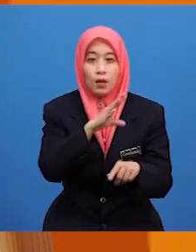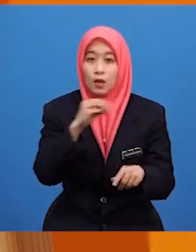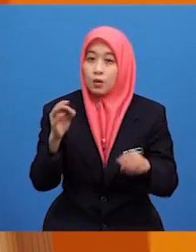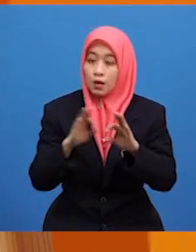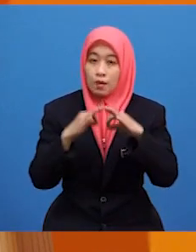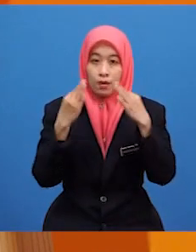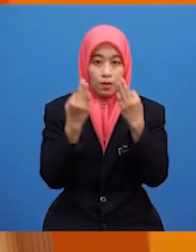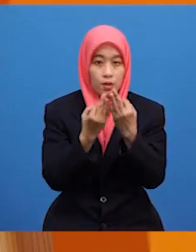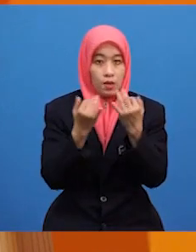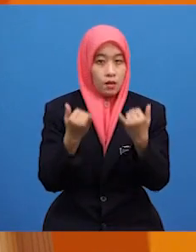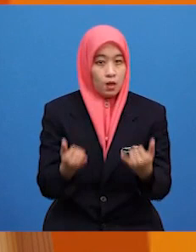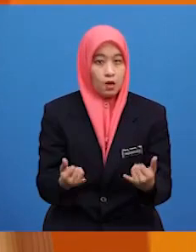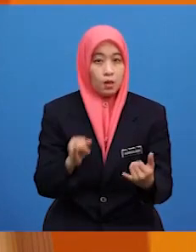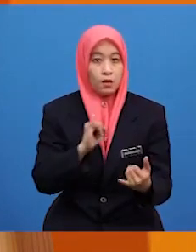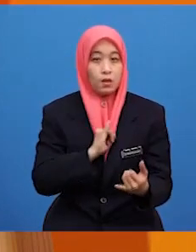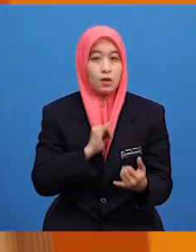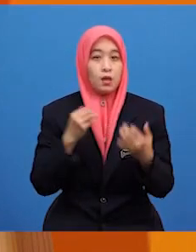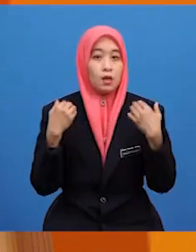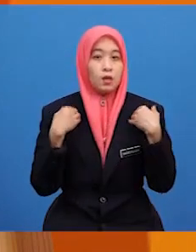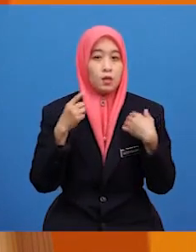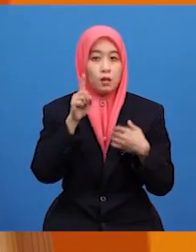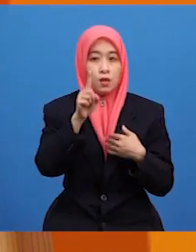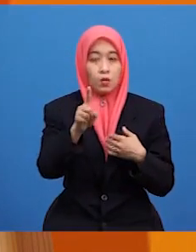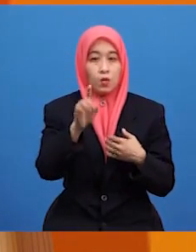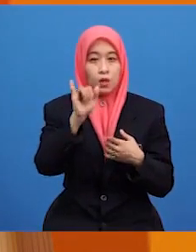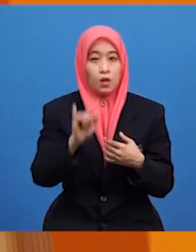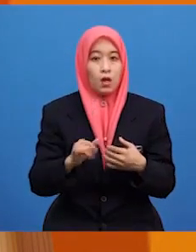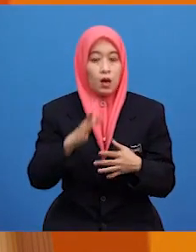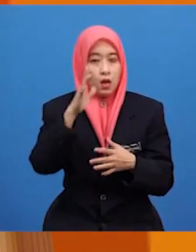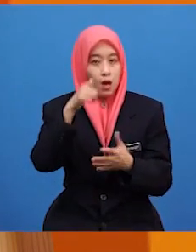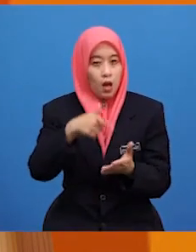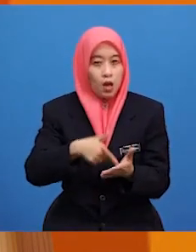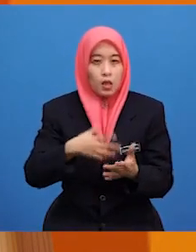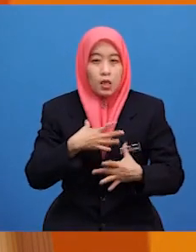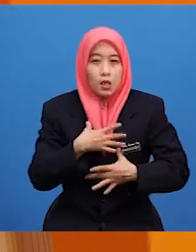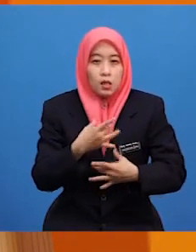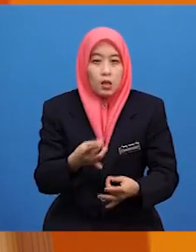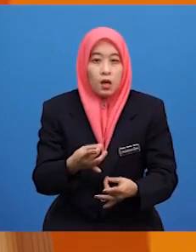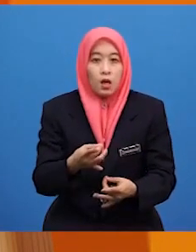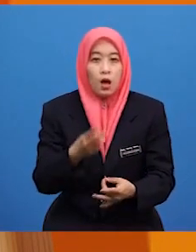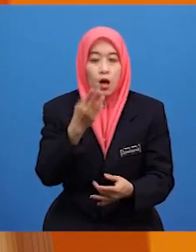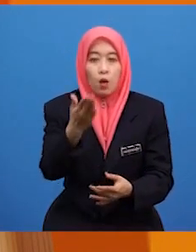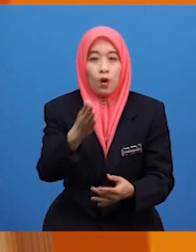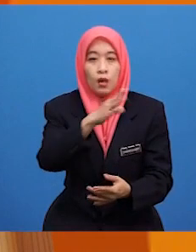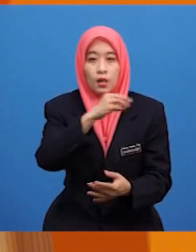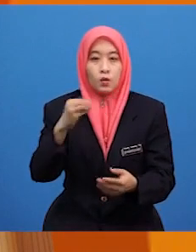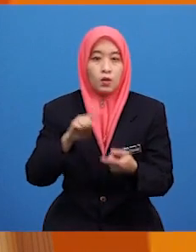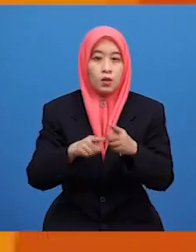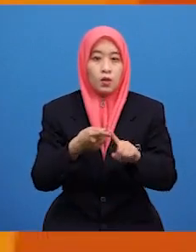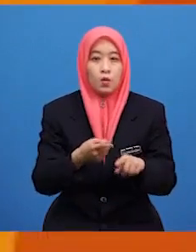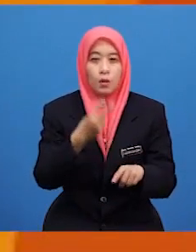I have something more interesting that I believe that you and our friends will love.